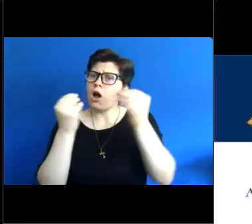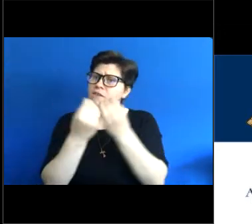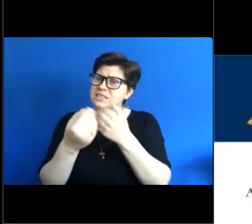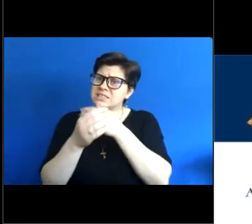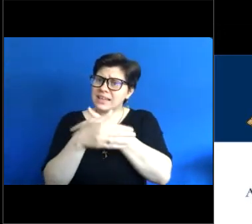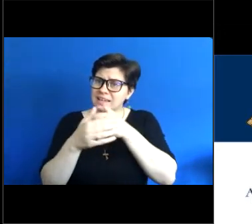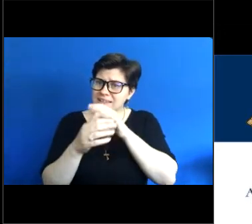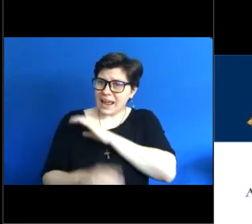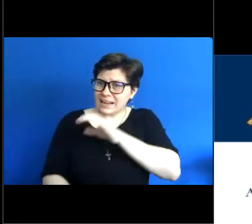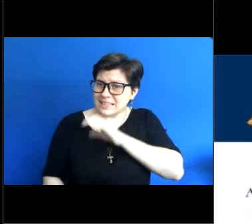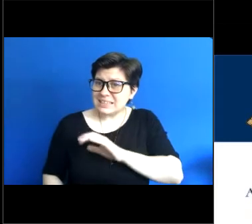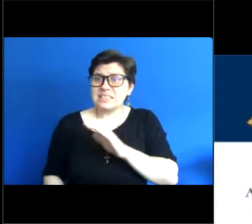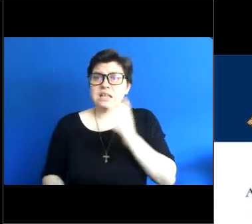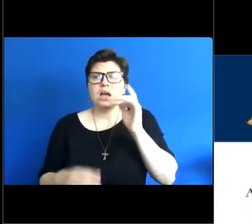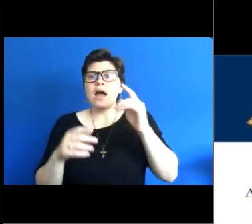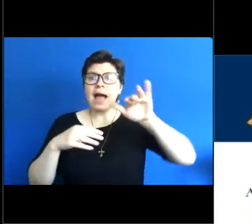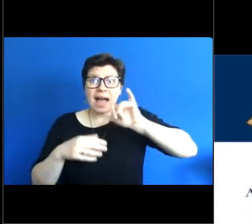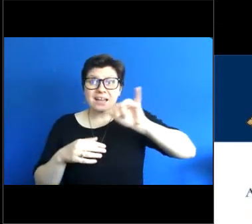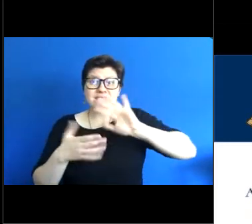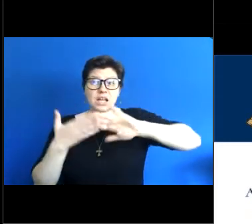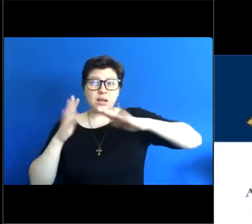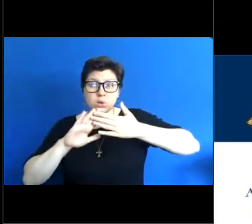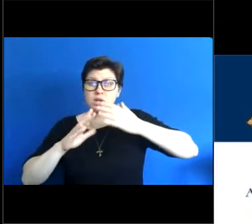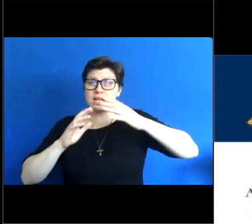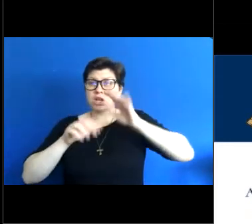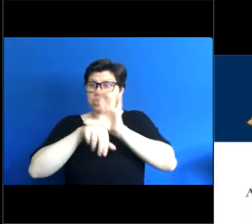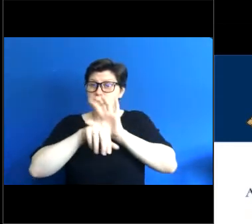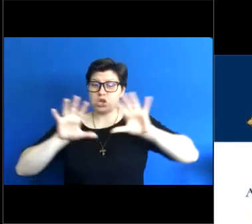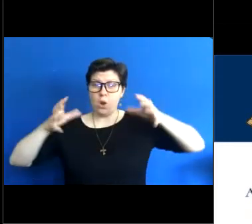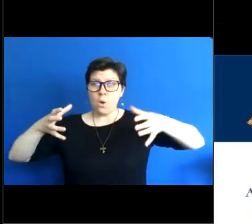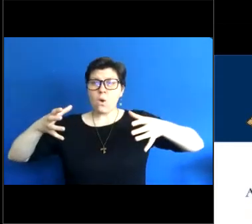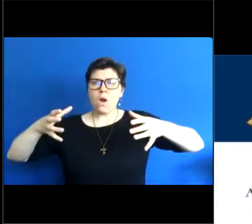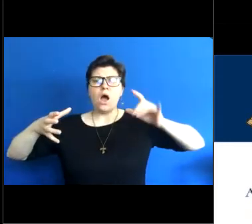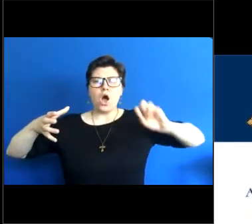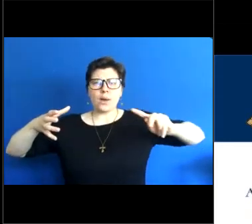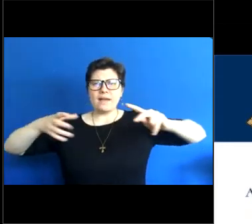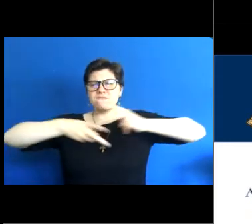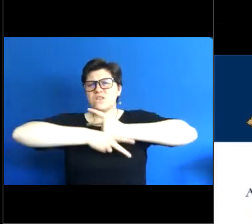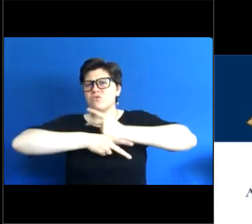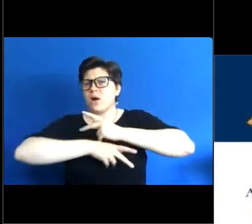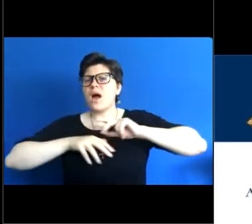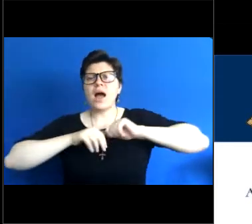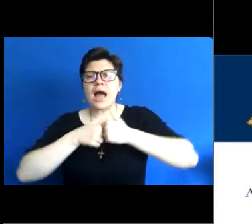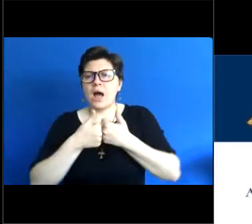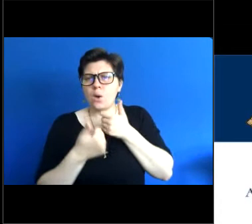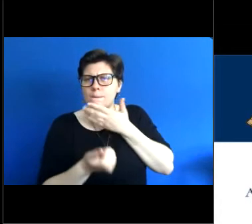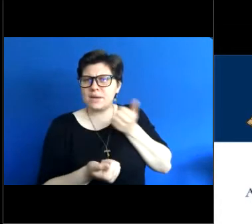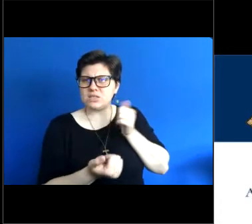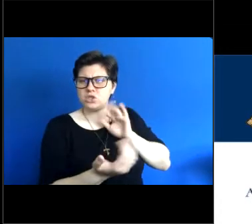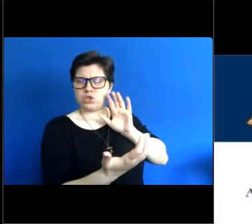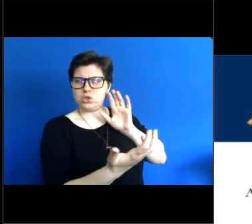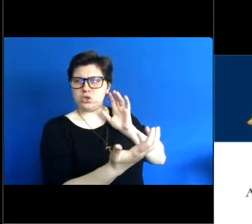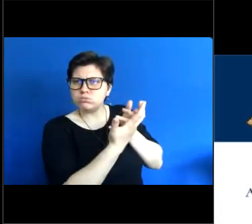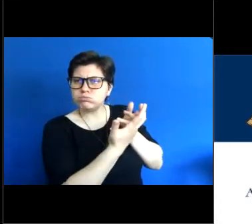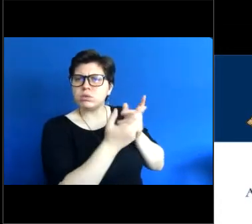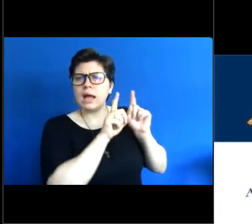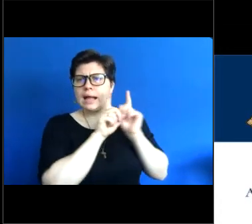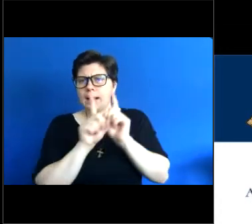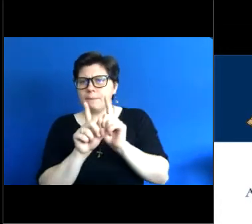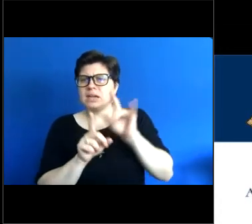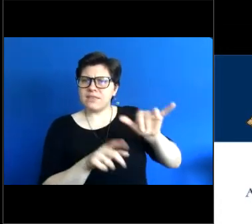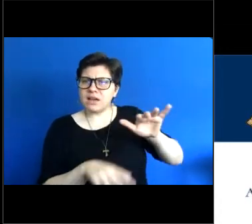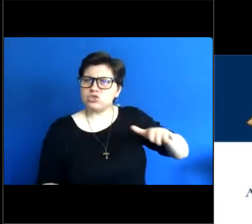think as a community, as a church, let's think, how can we accompany this child in need of the sacraments and in need of